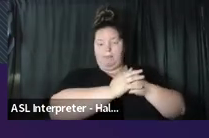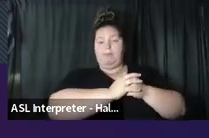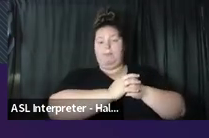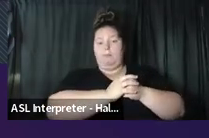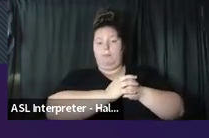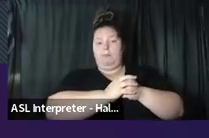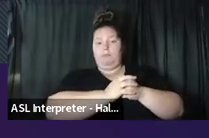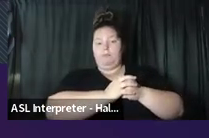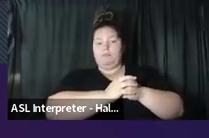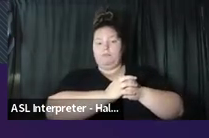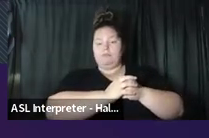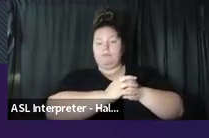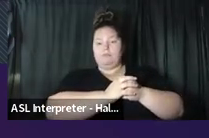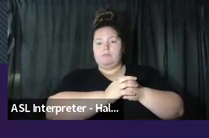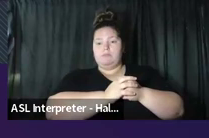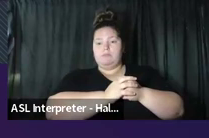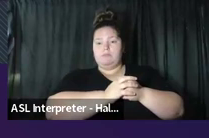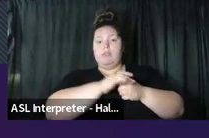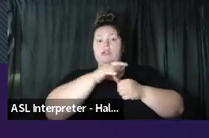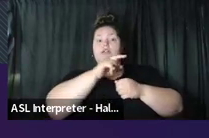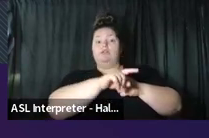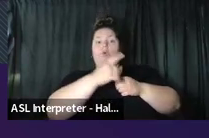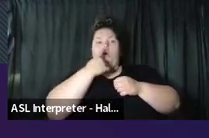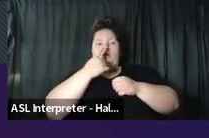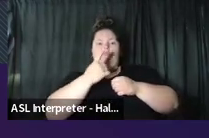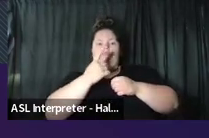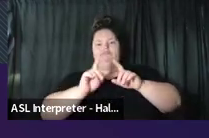young adults age 18 to 26.